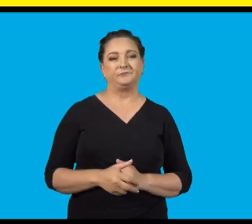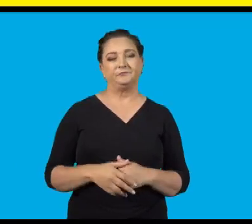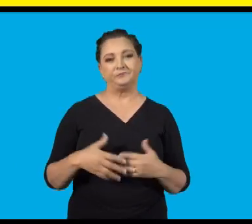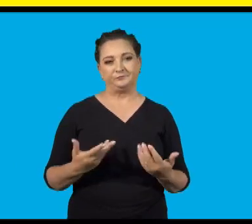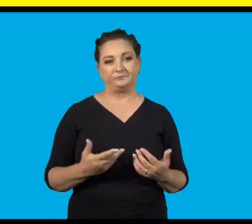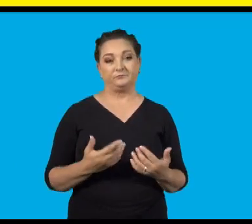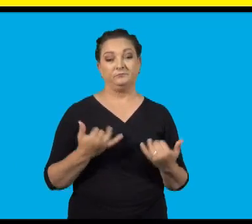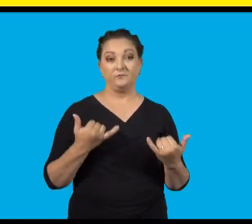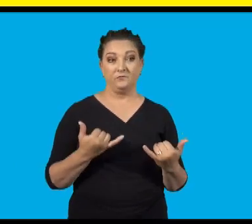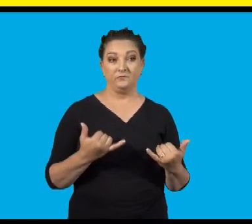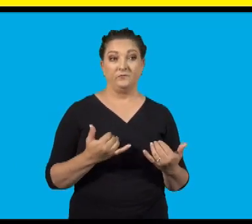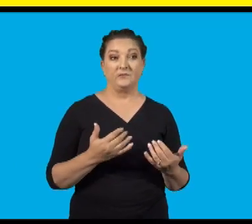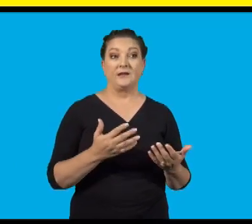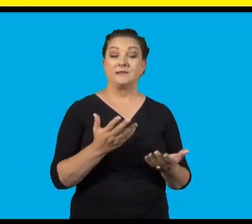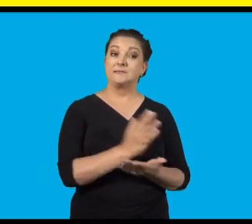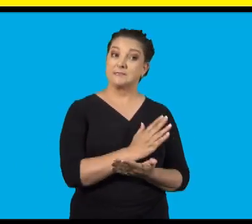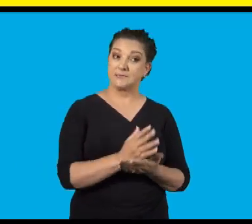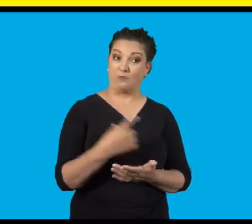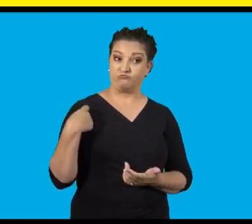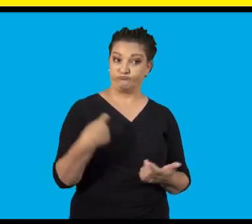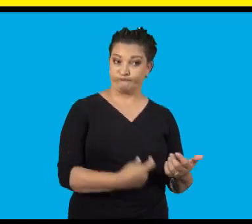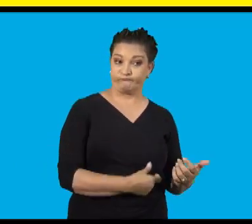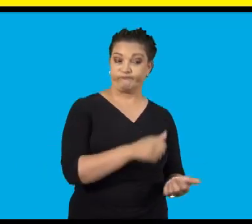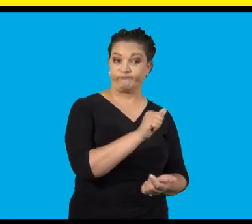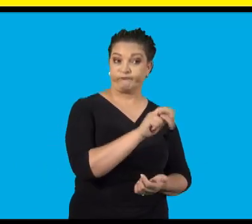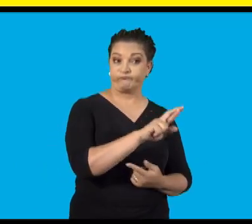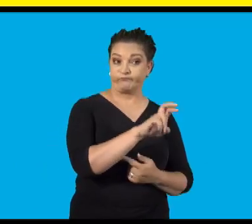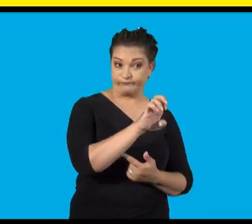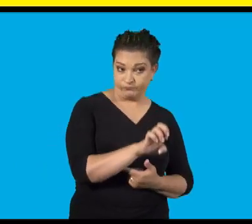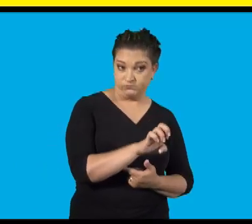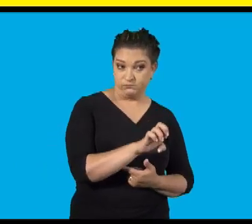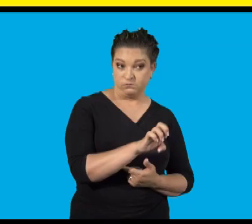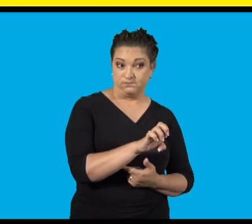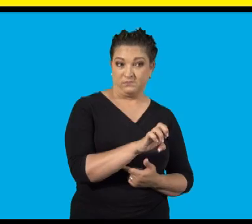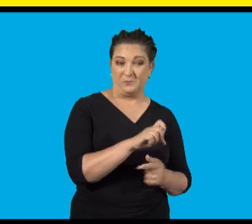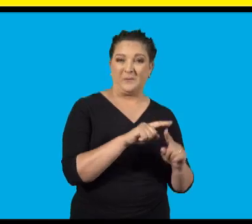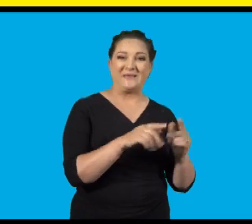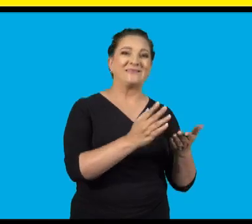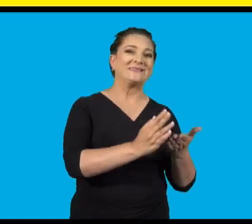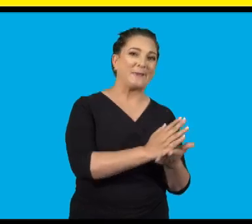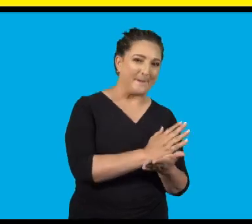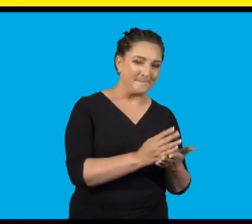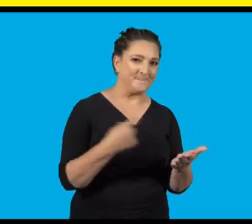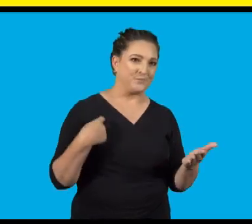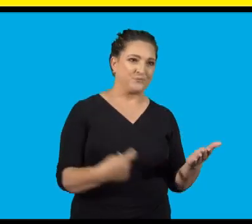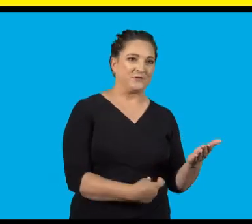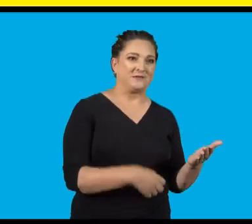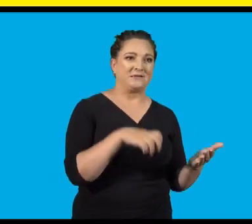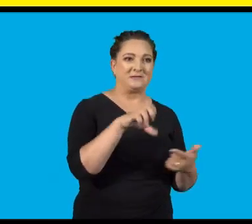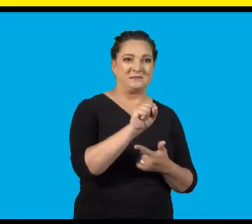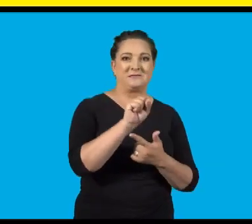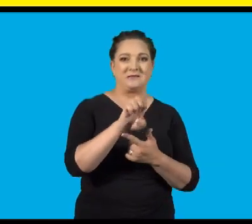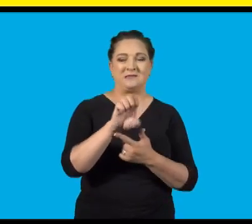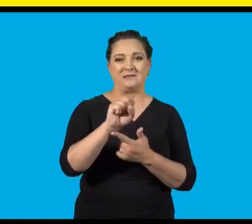being compared. So in this case, some princesses are, so look, can you see some princesses?